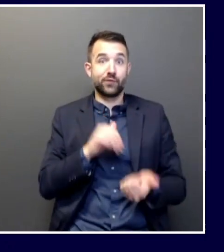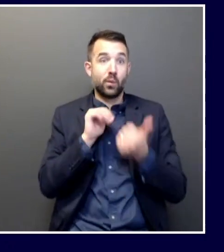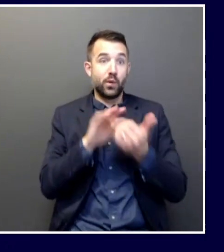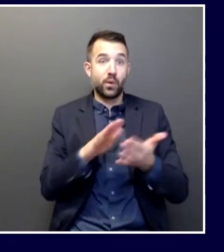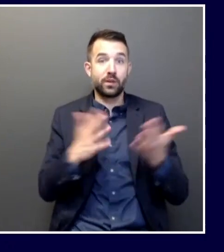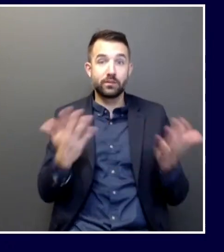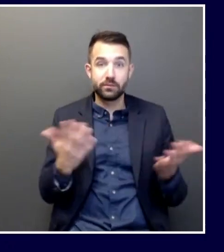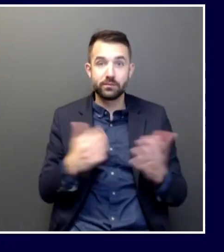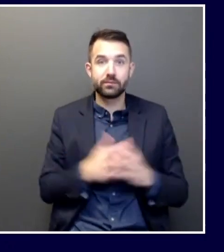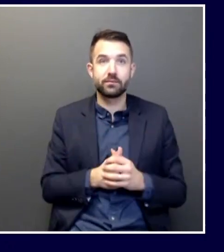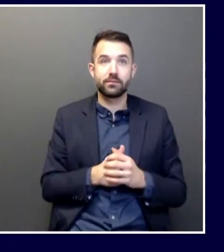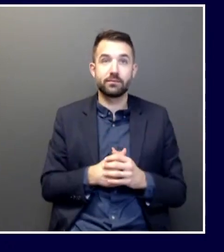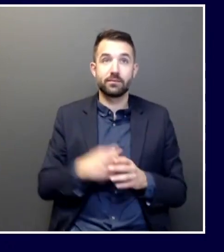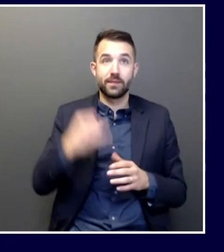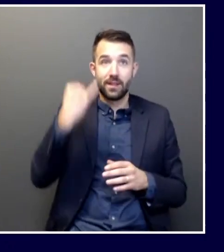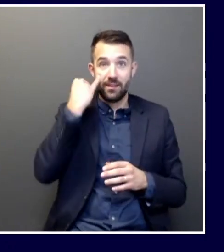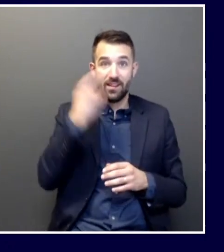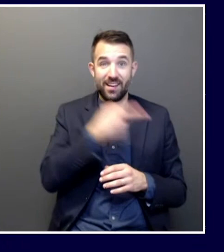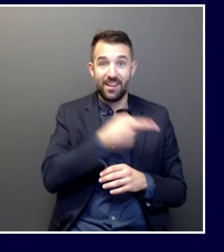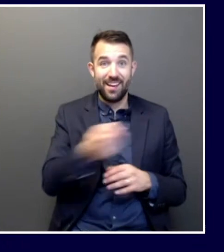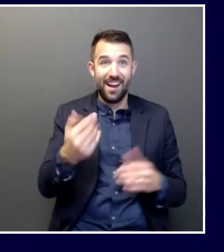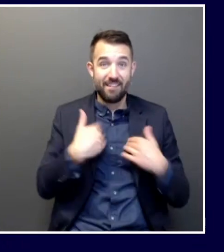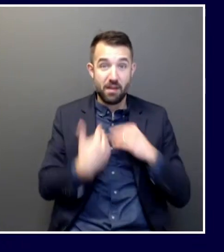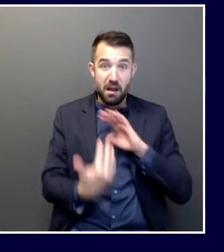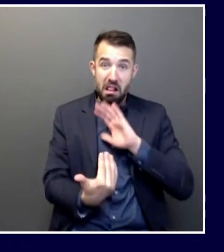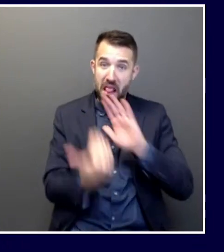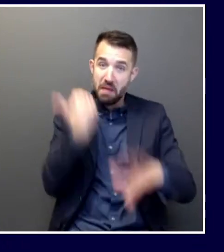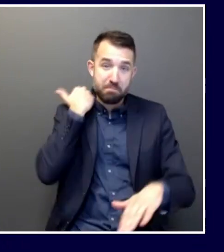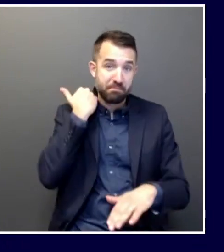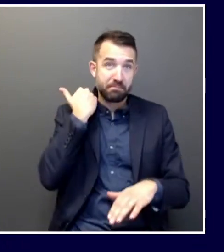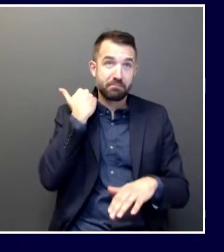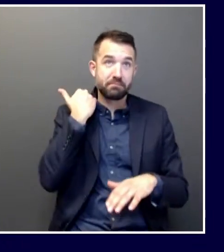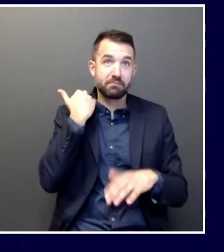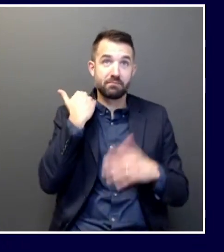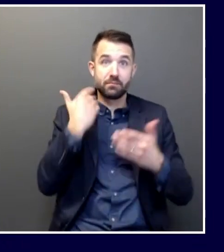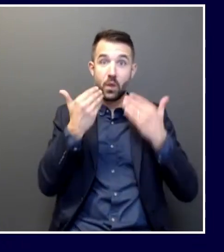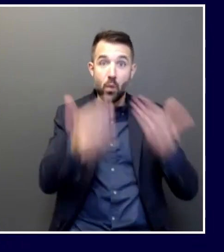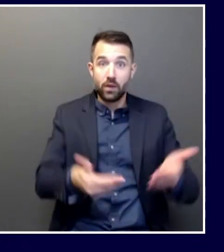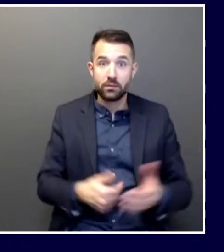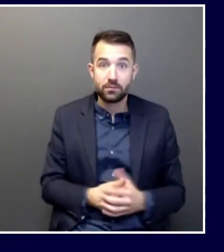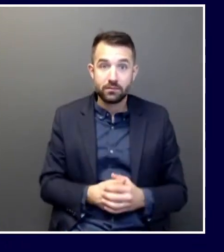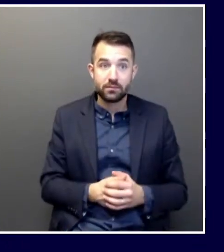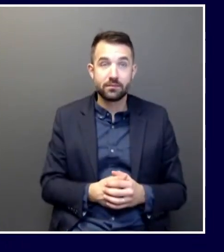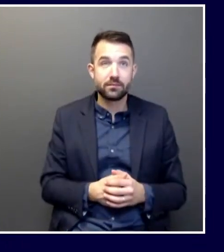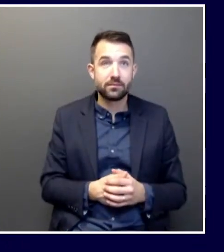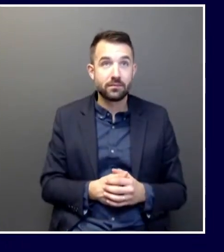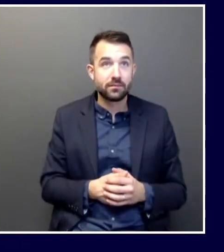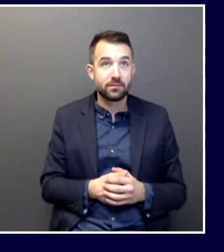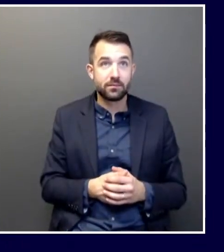it. So here, I think the more amount of candy that you can consume within reason